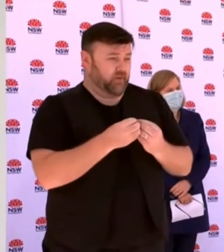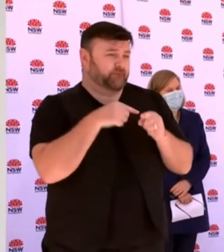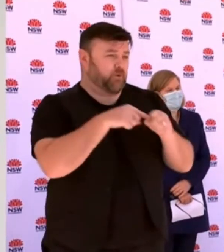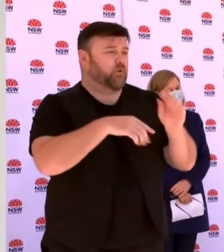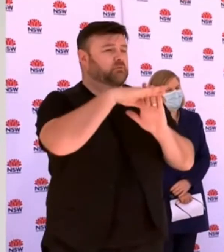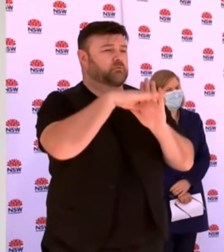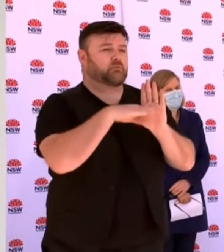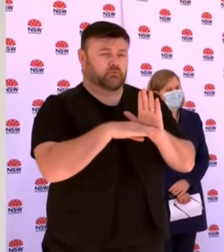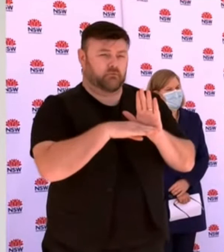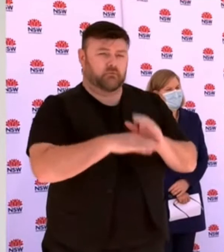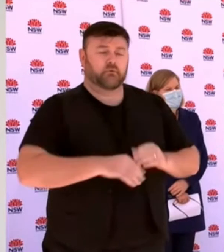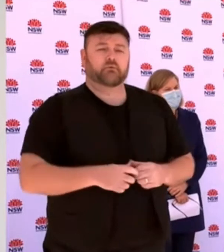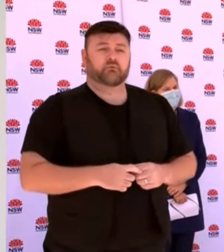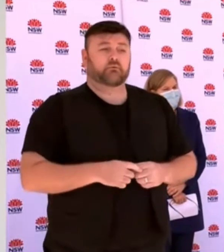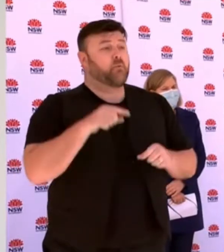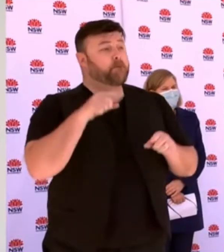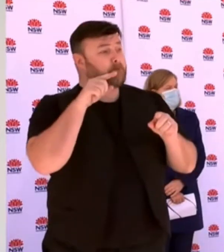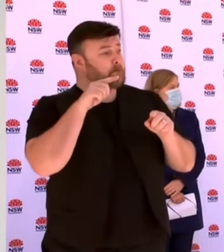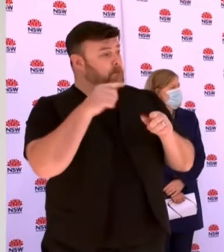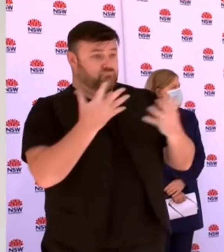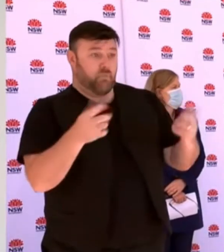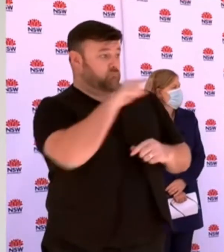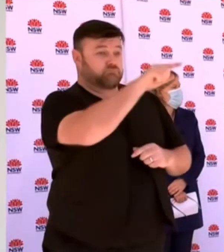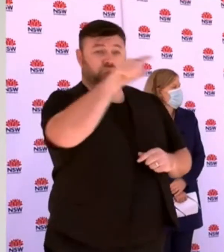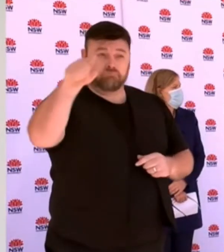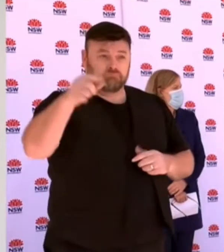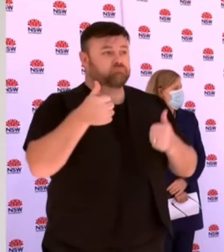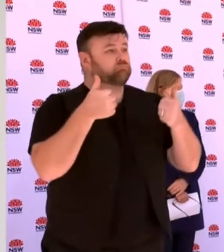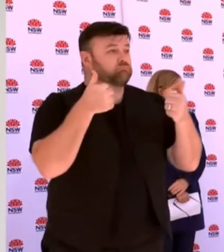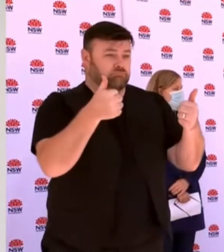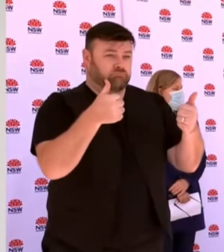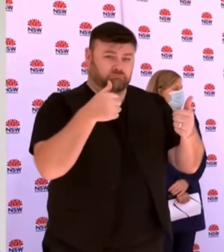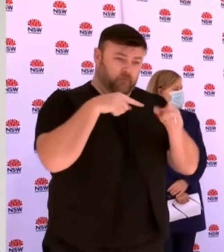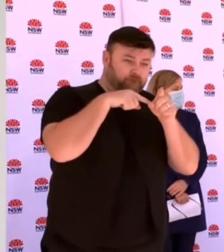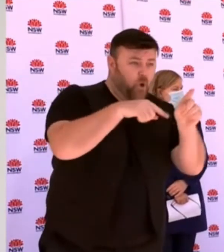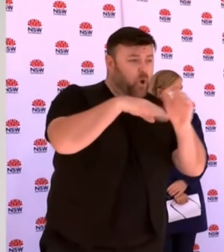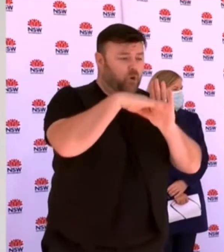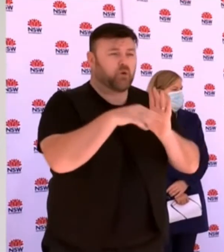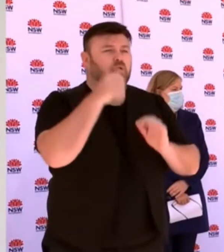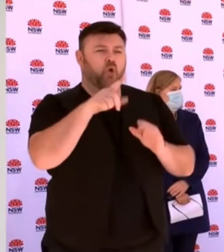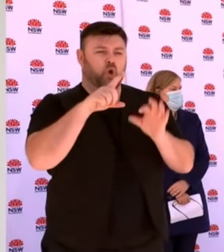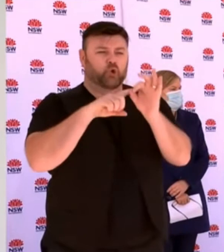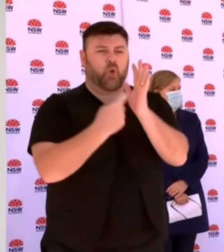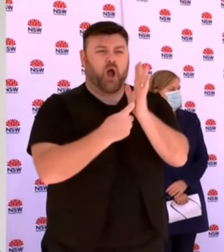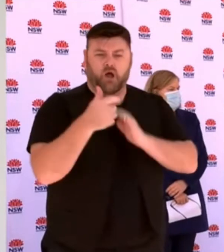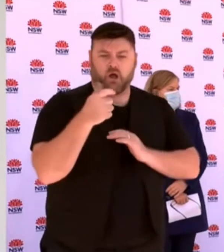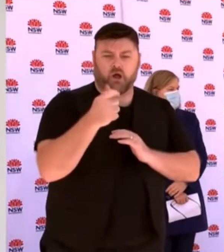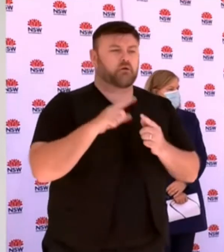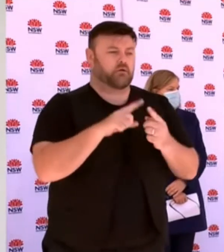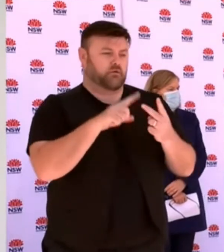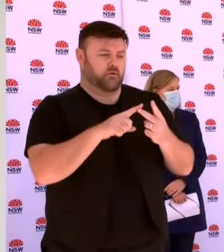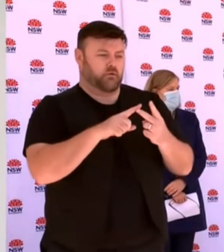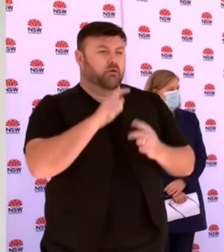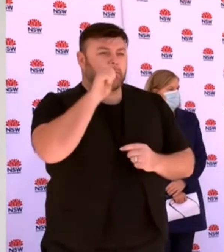Now, most of the community are with us. Most of the community understand the weapons we have in this war, QR codes,